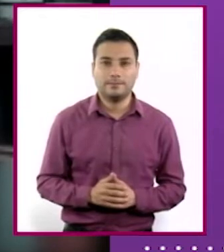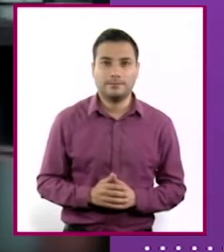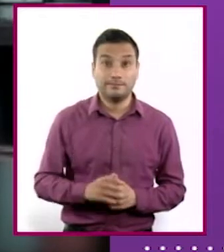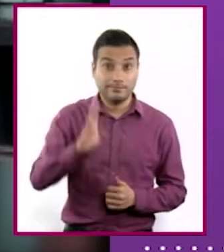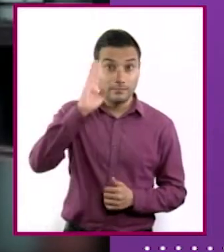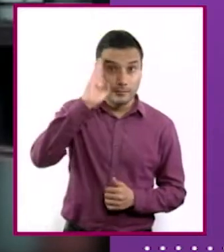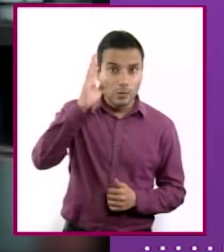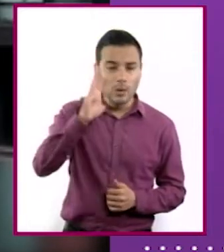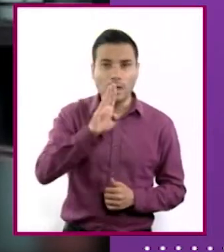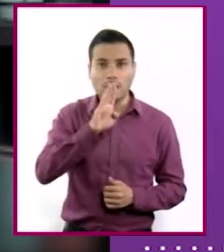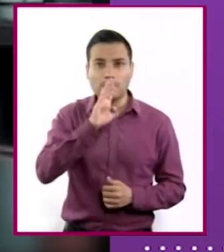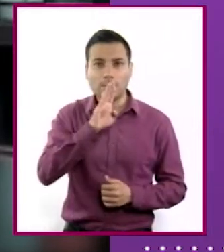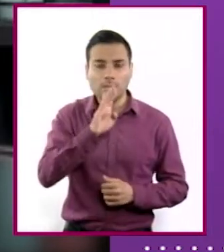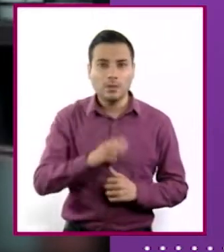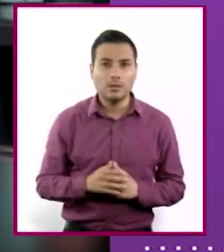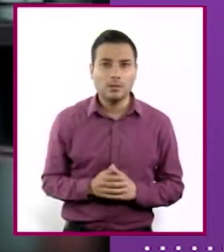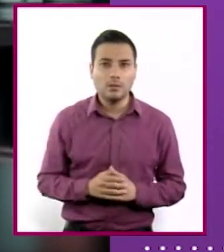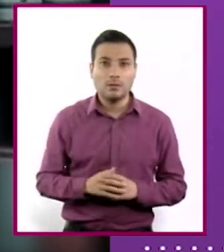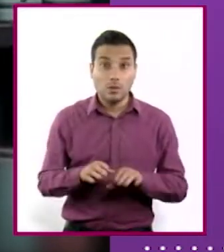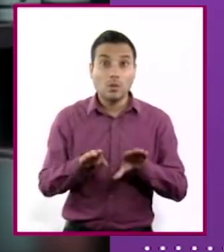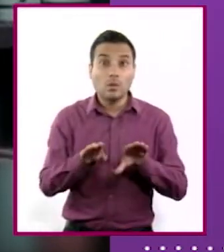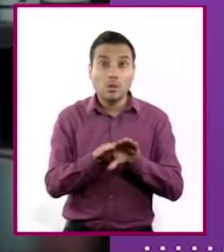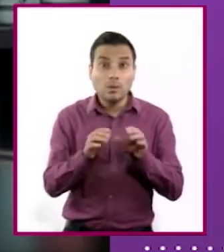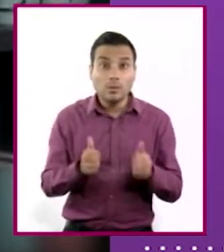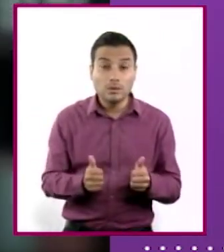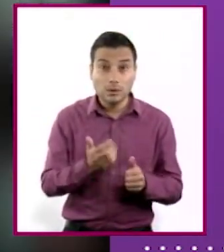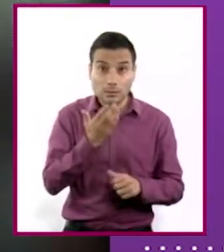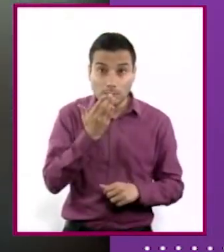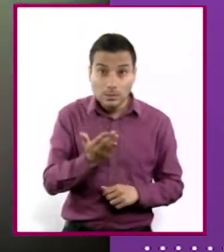Hello, Mom? Are you okay?